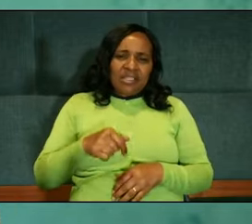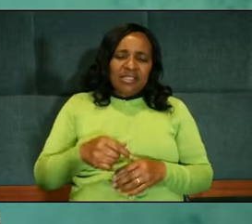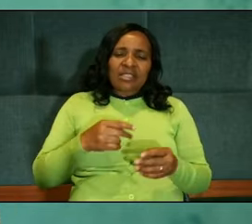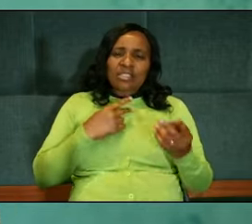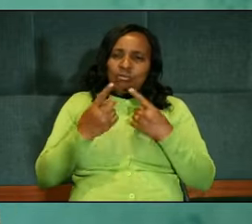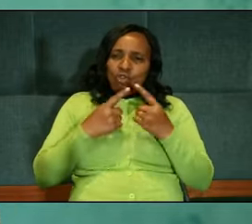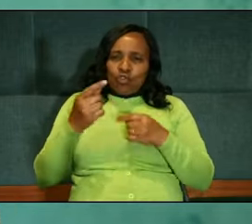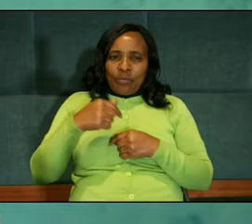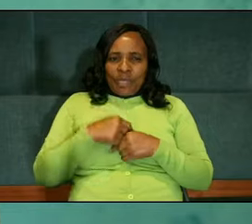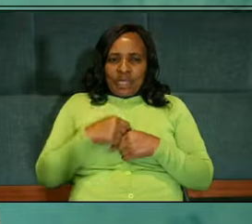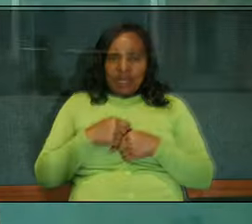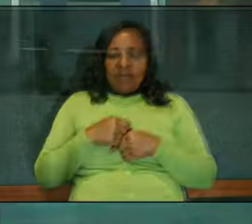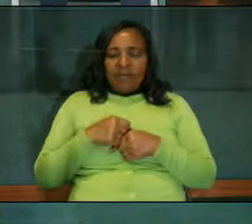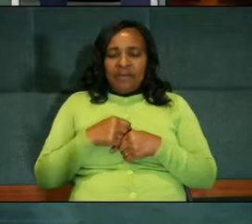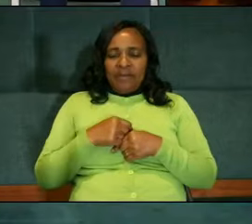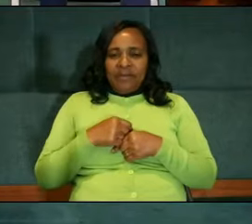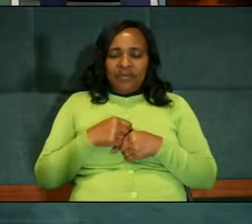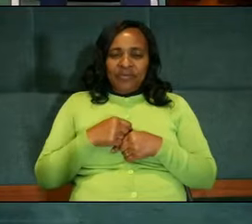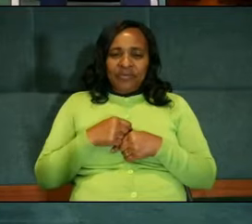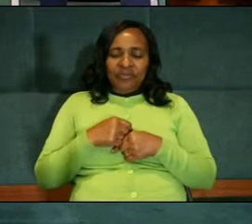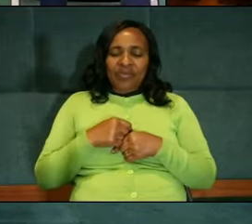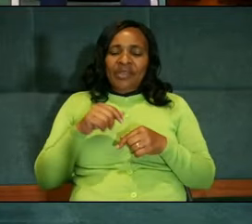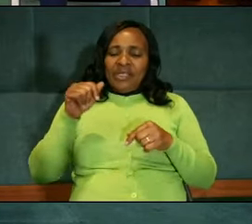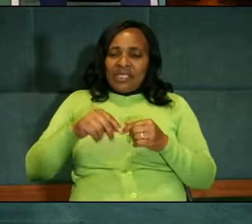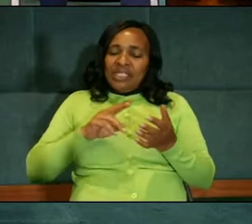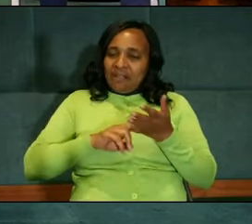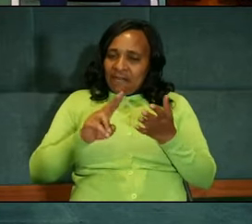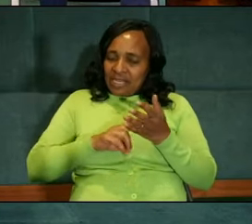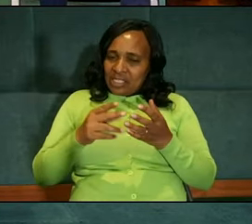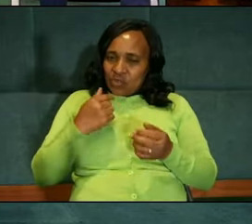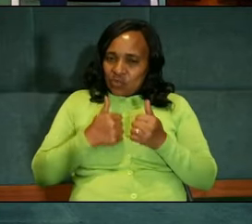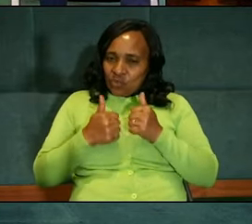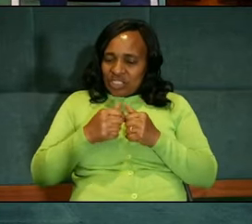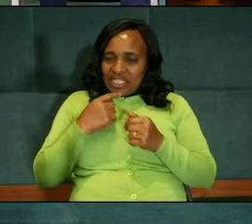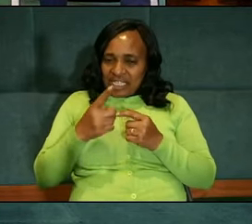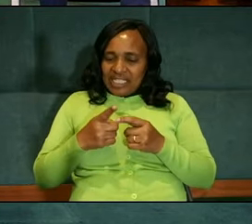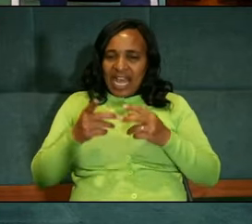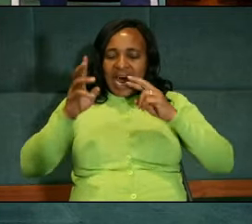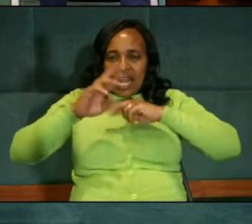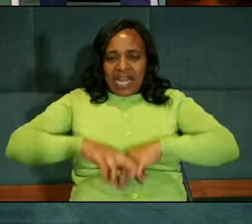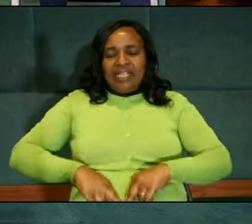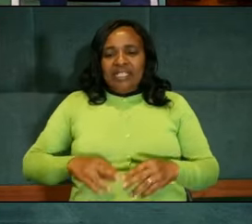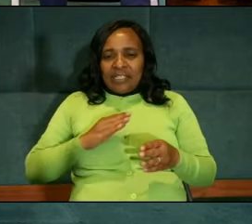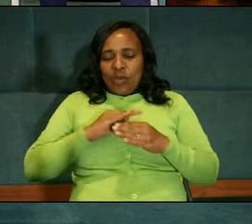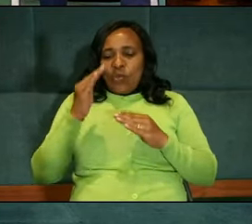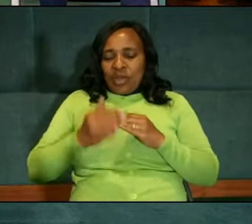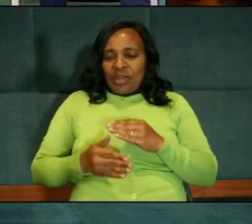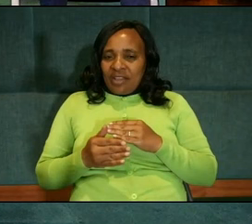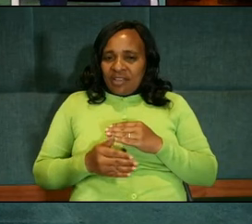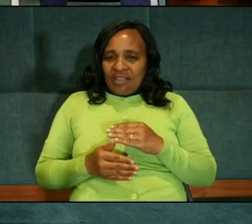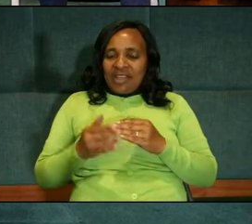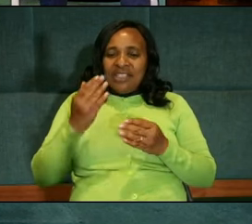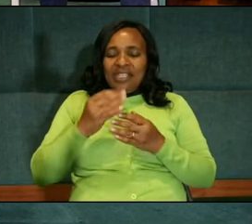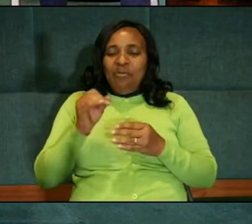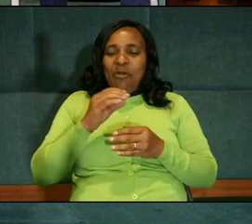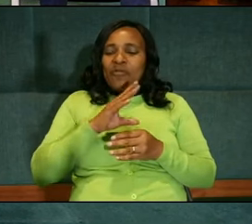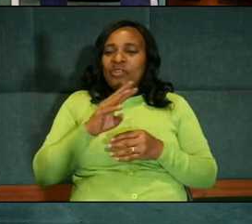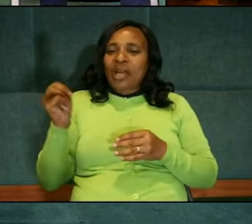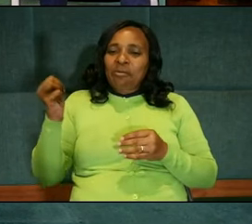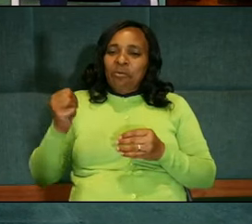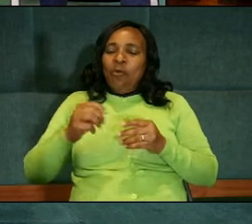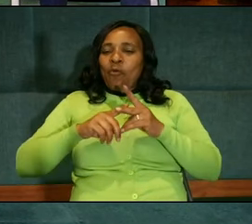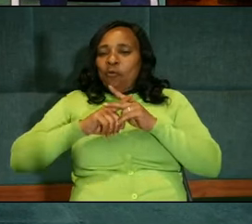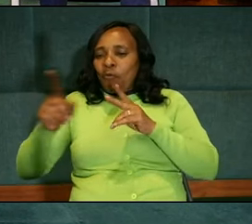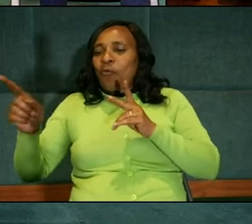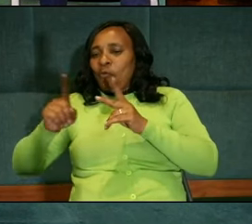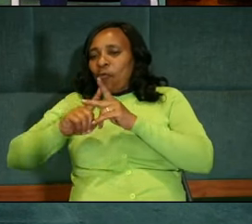to me. Yeah. There's a text that says that there's no rest for the wicked. You know, some of them even flee even when